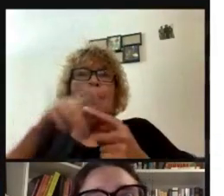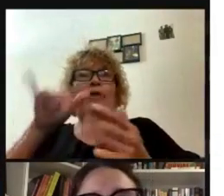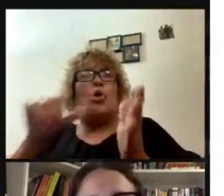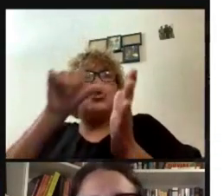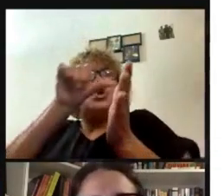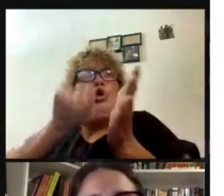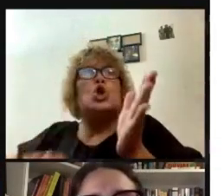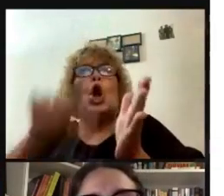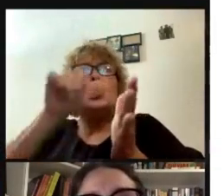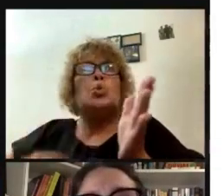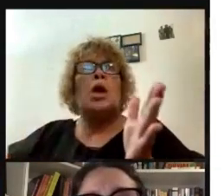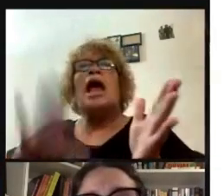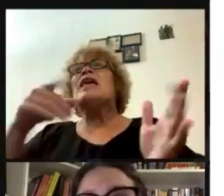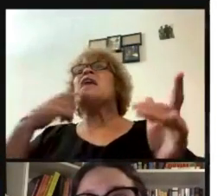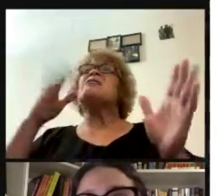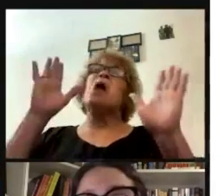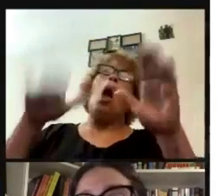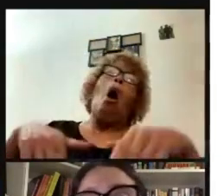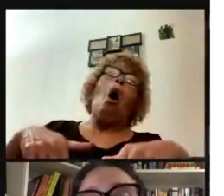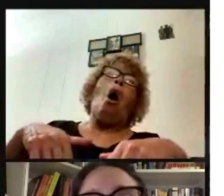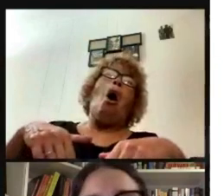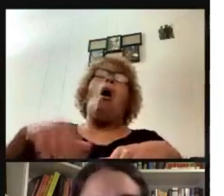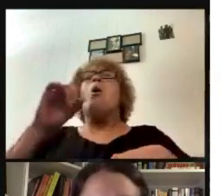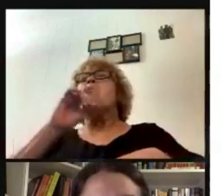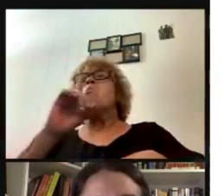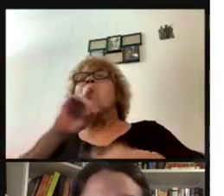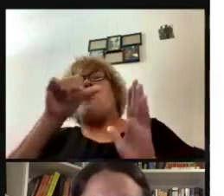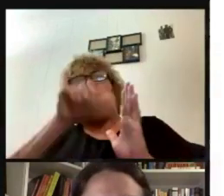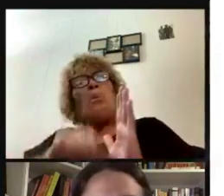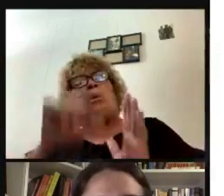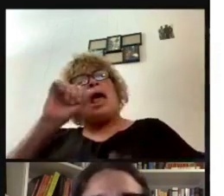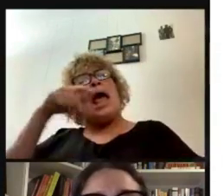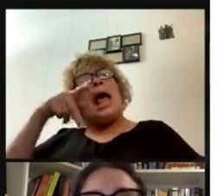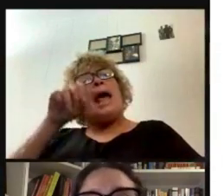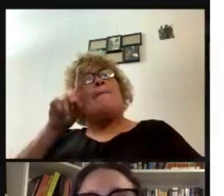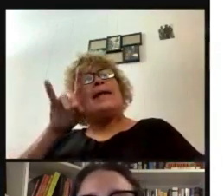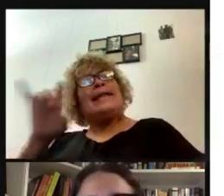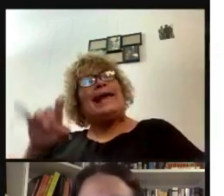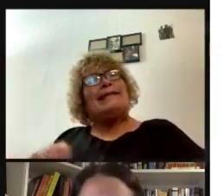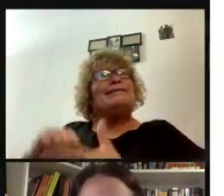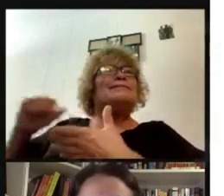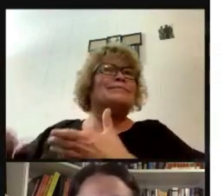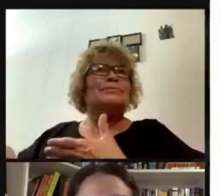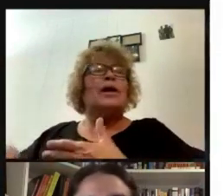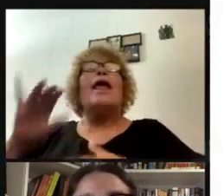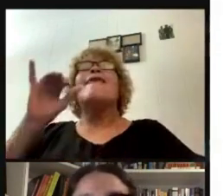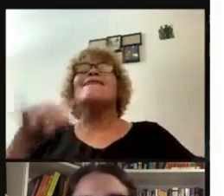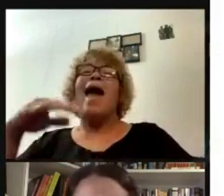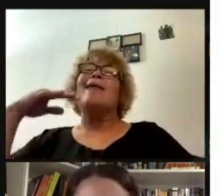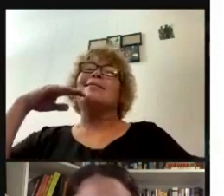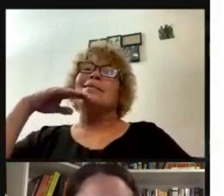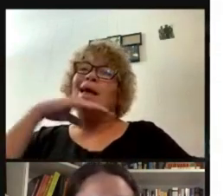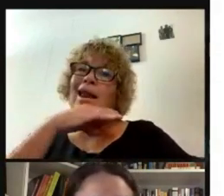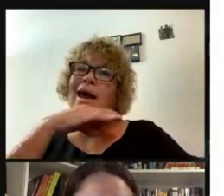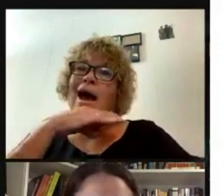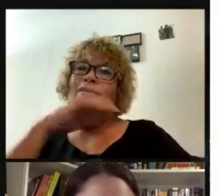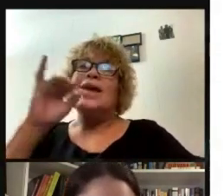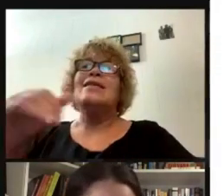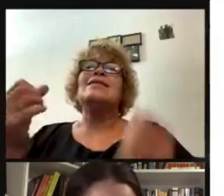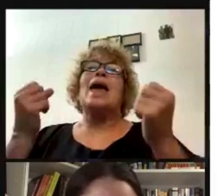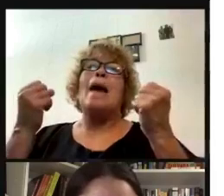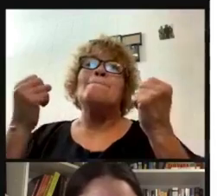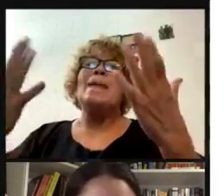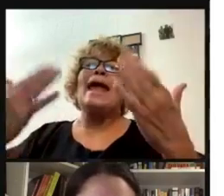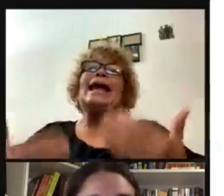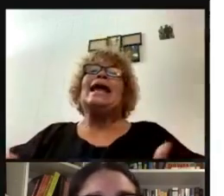So they state that it was for an appendix removal, right? And this is a lie that survivors of sterilization,